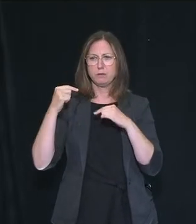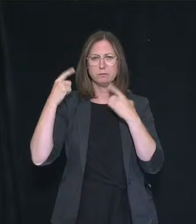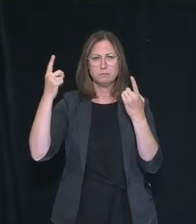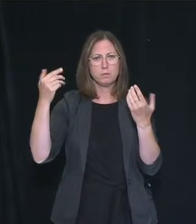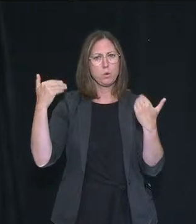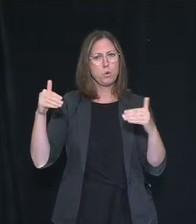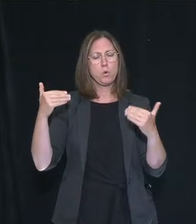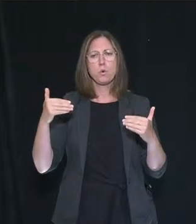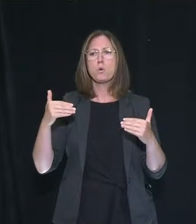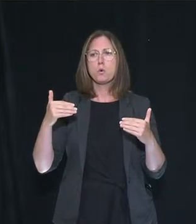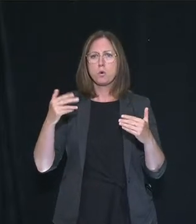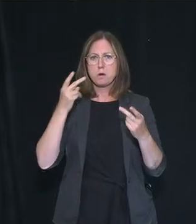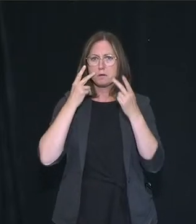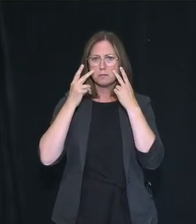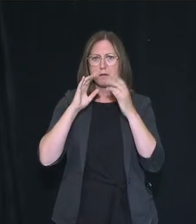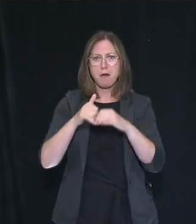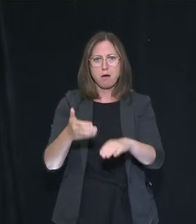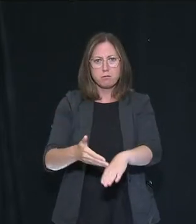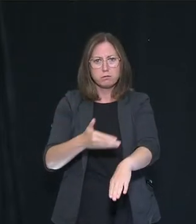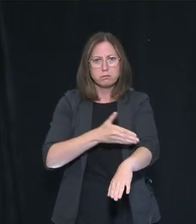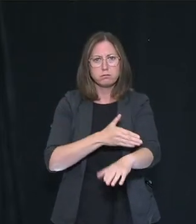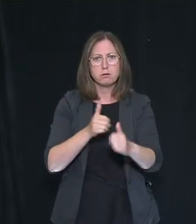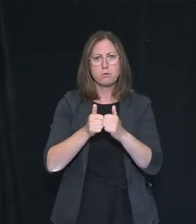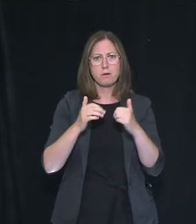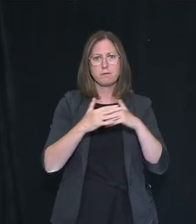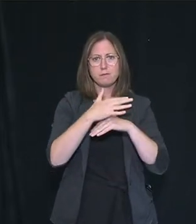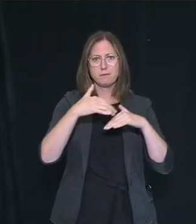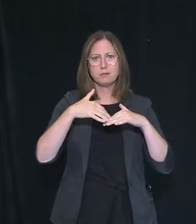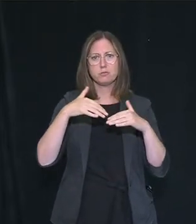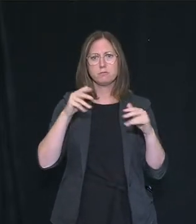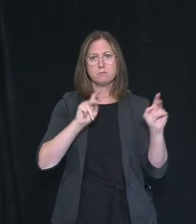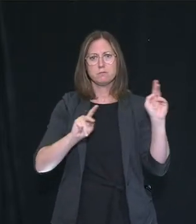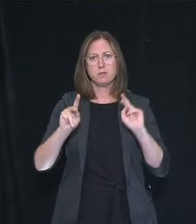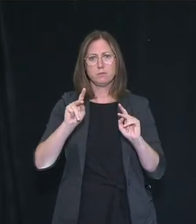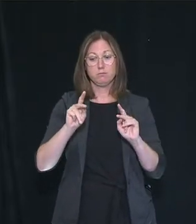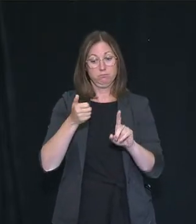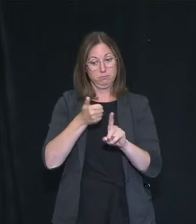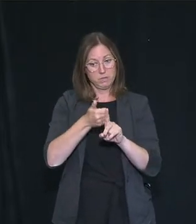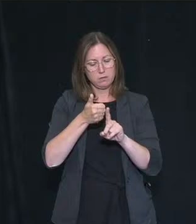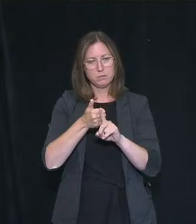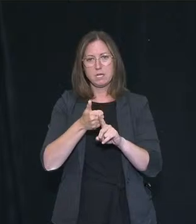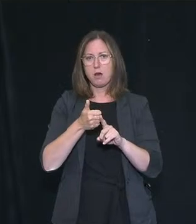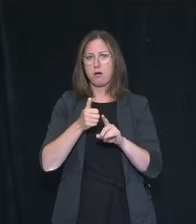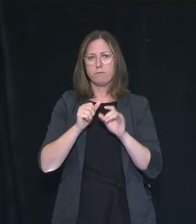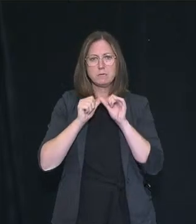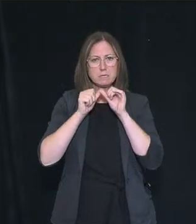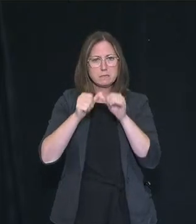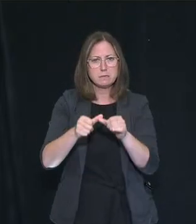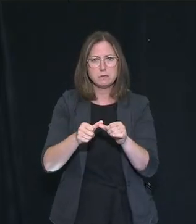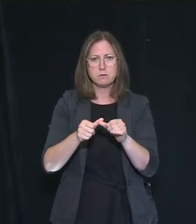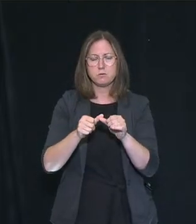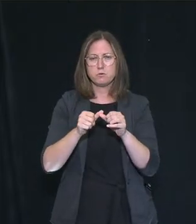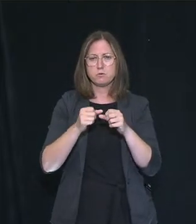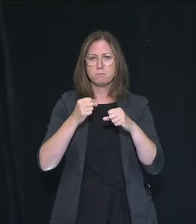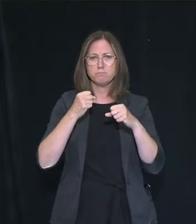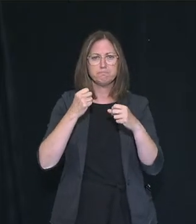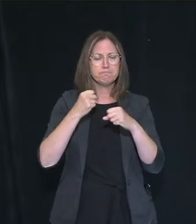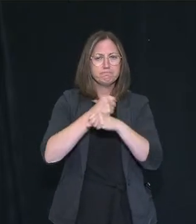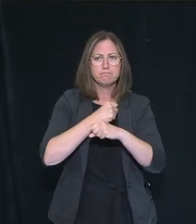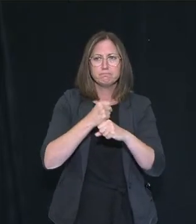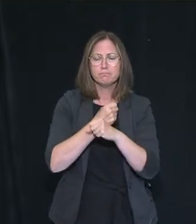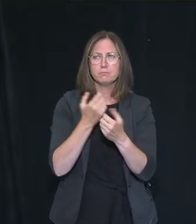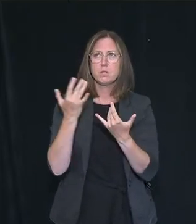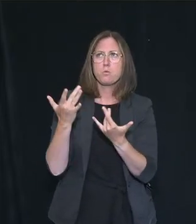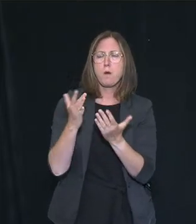week's visit. It is Indigenous peoples who worked, waited, and prayed for an